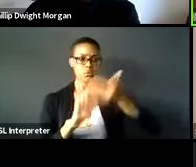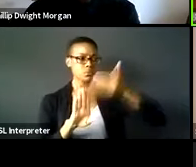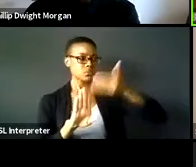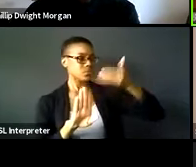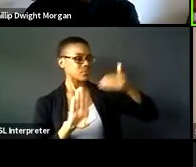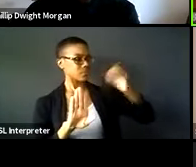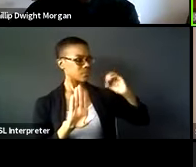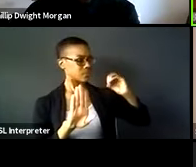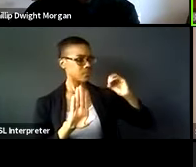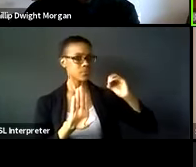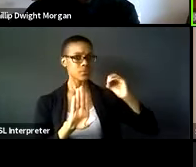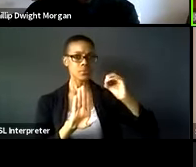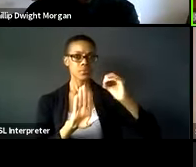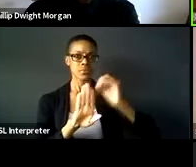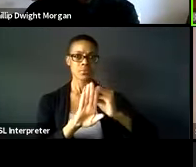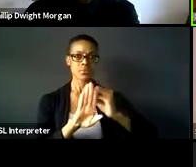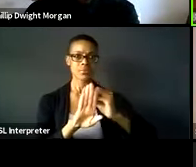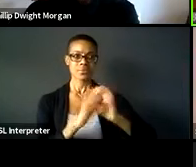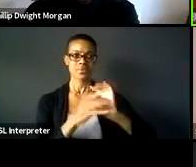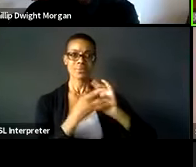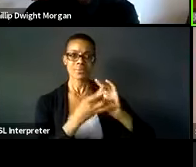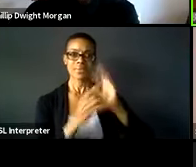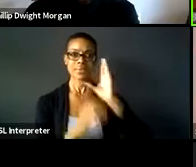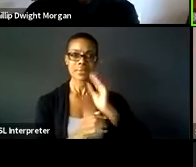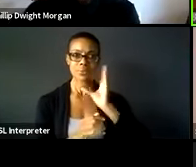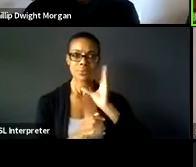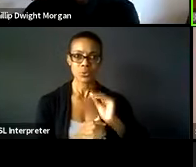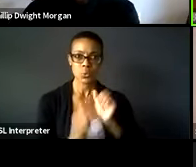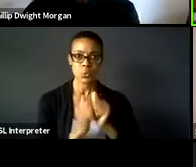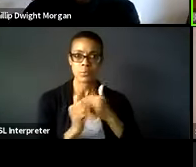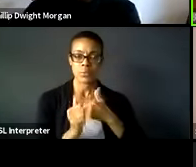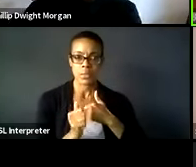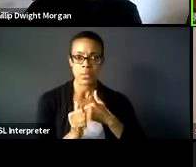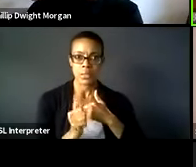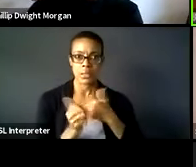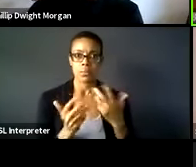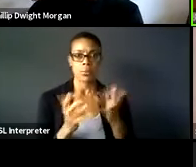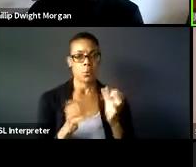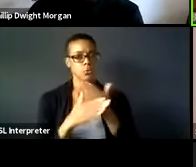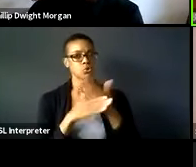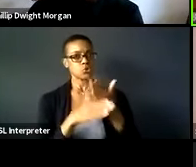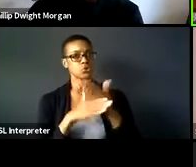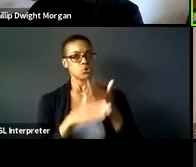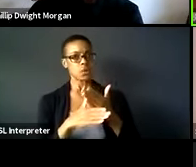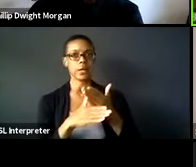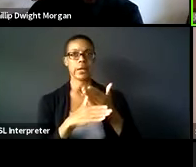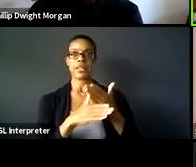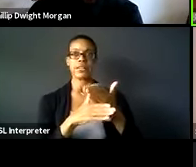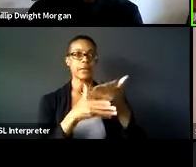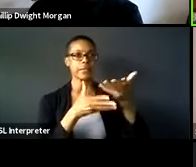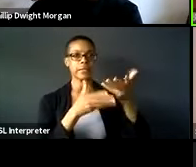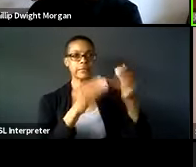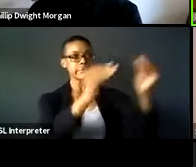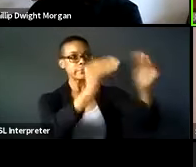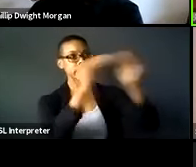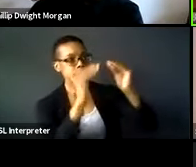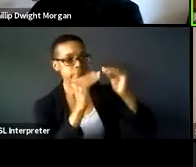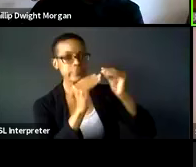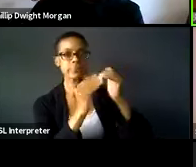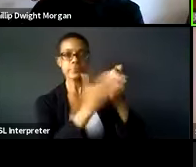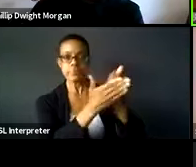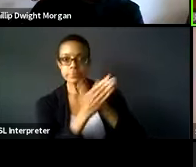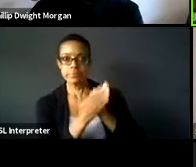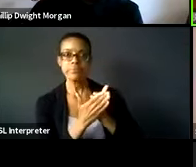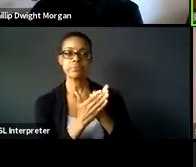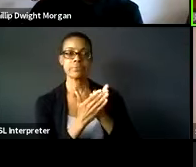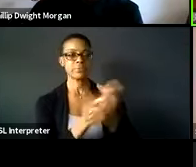I navigate these spaces and to learn the tools to really